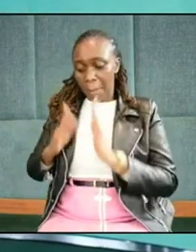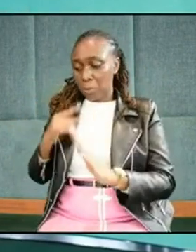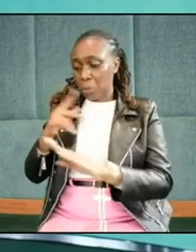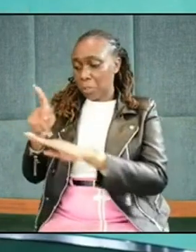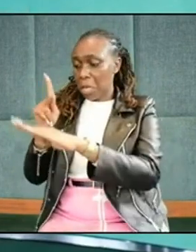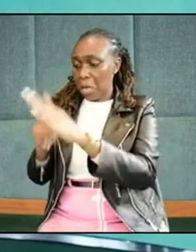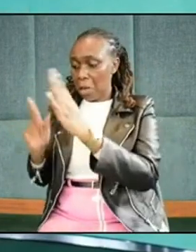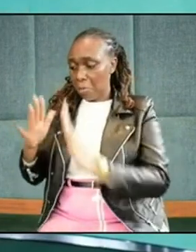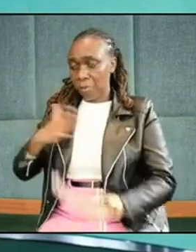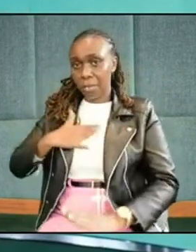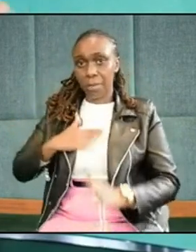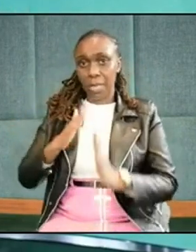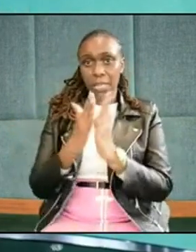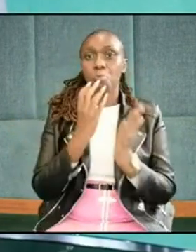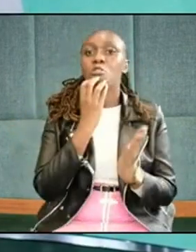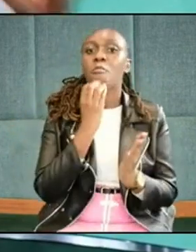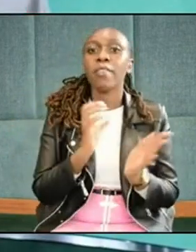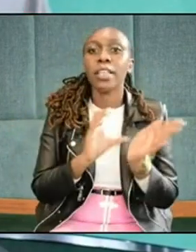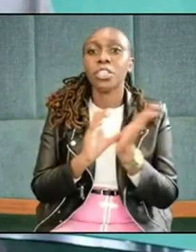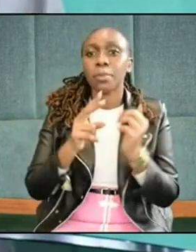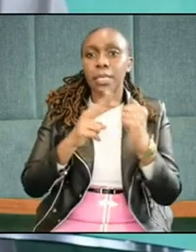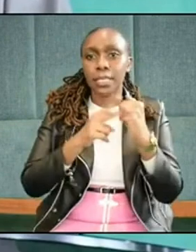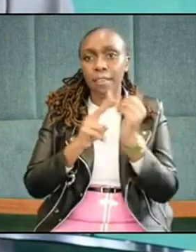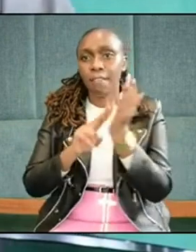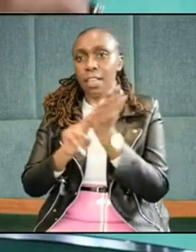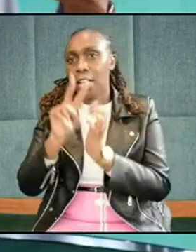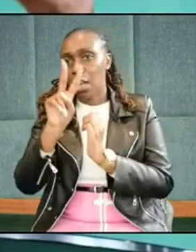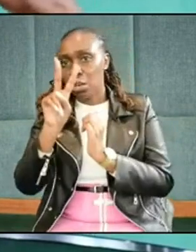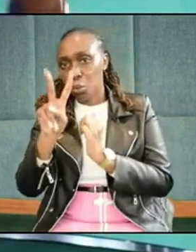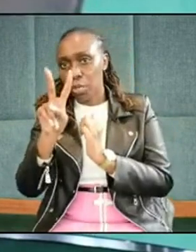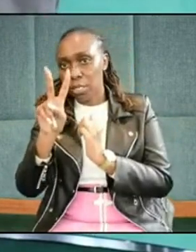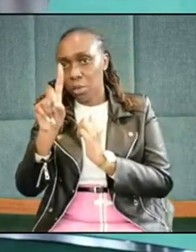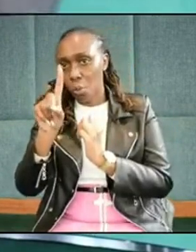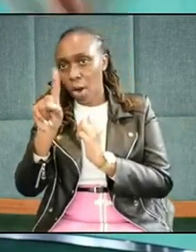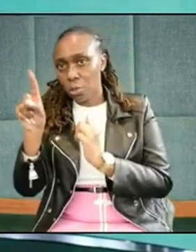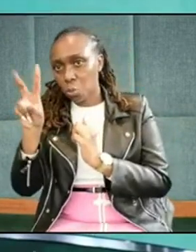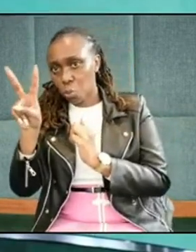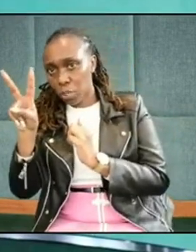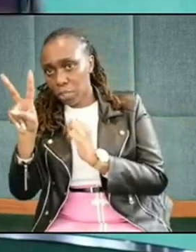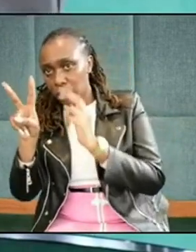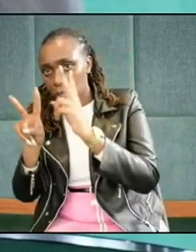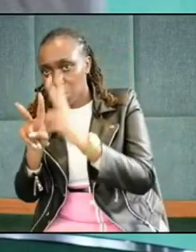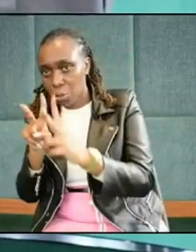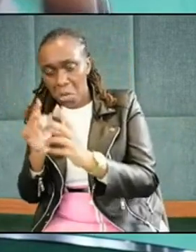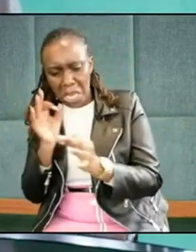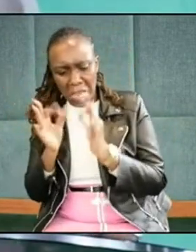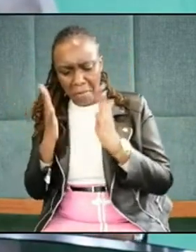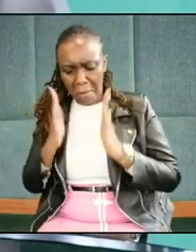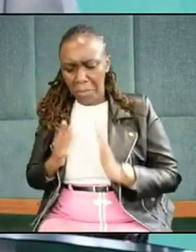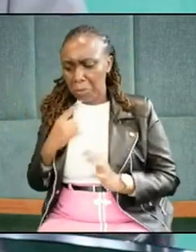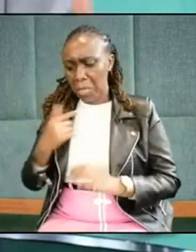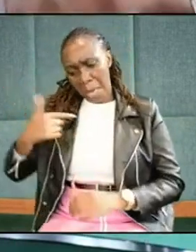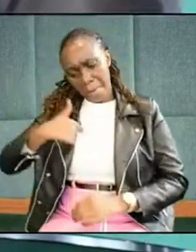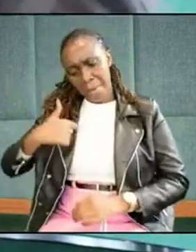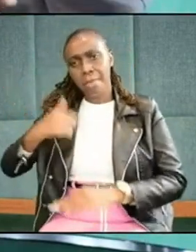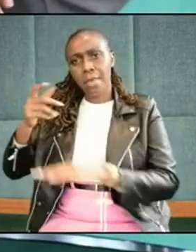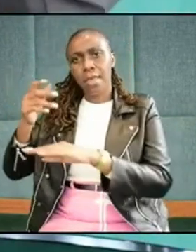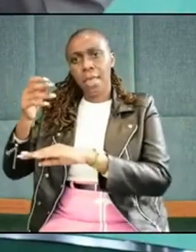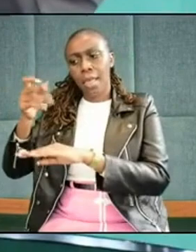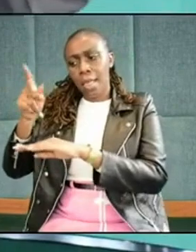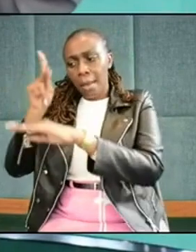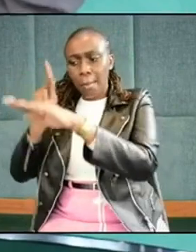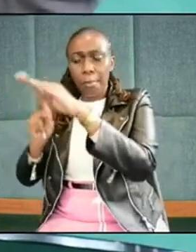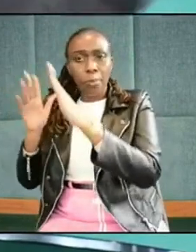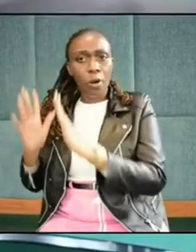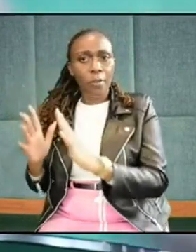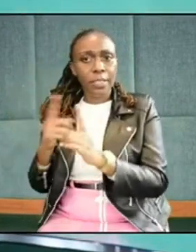is Matthew chapter 7, verse 21 to 22. If he says, I'm a prophet, or she says, I'm a prophet, but here the